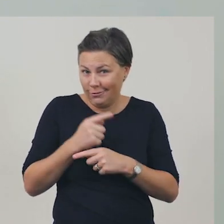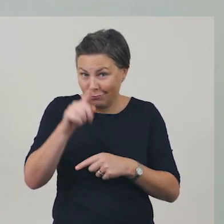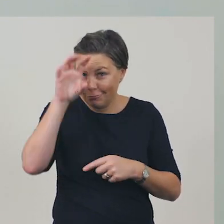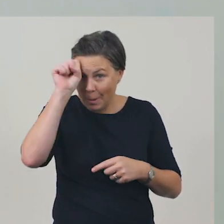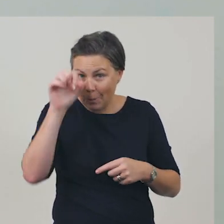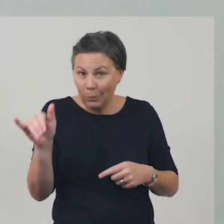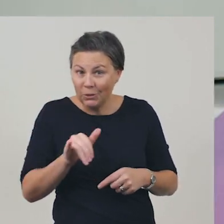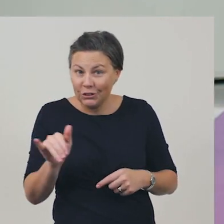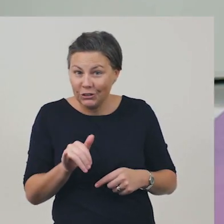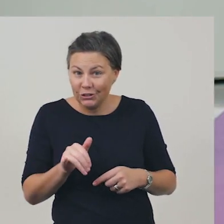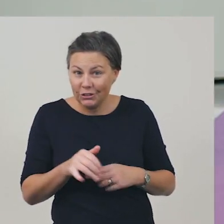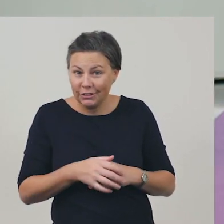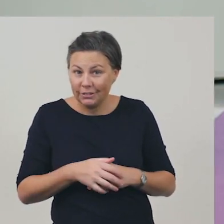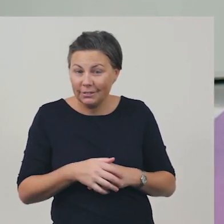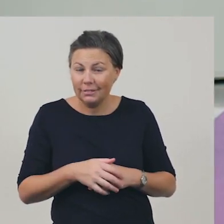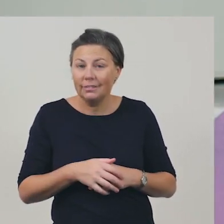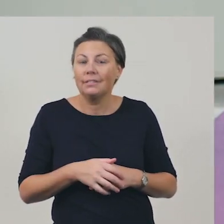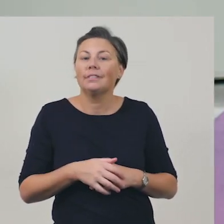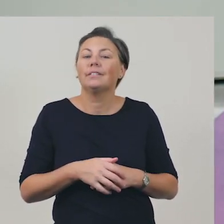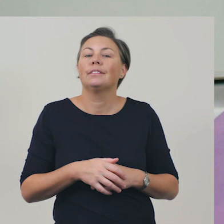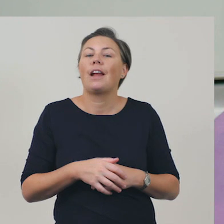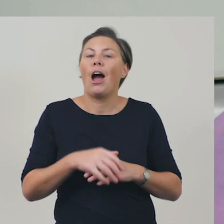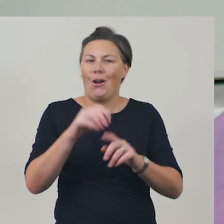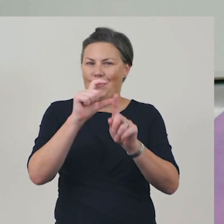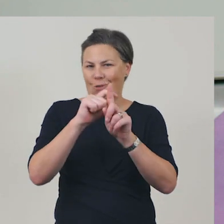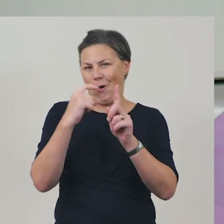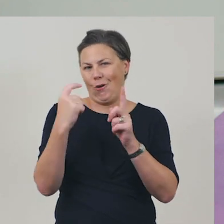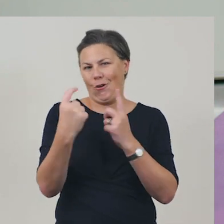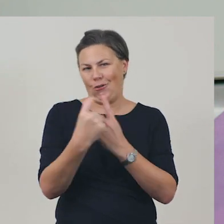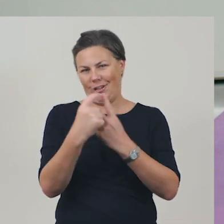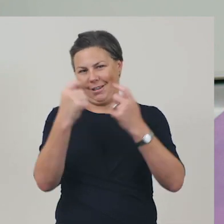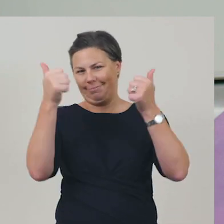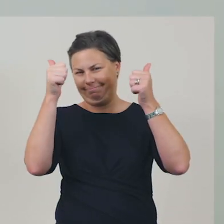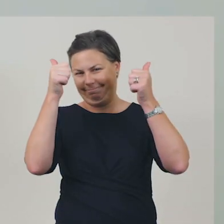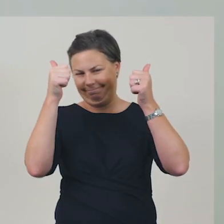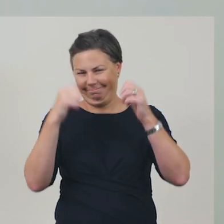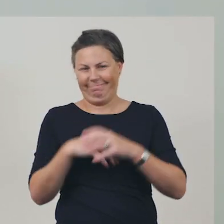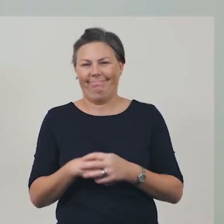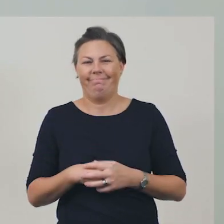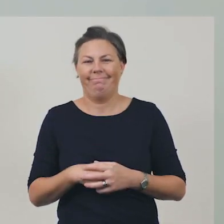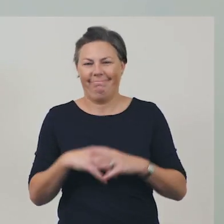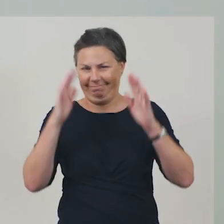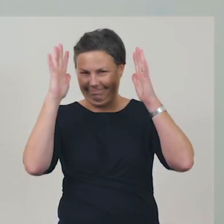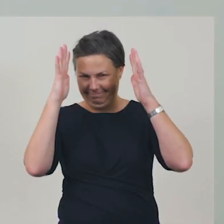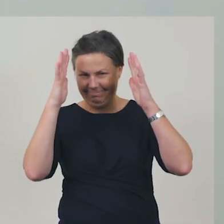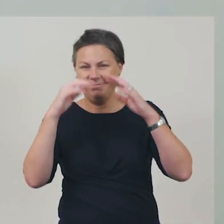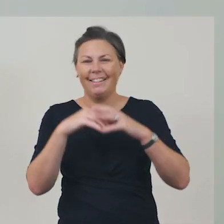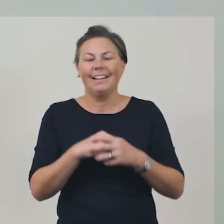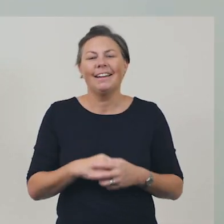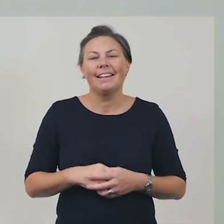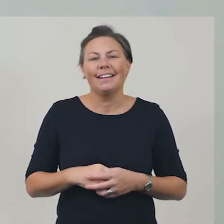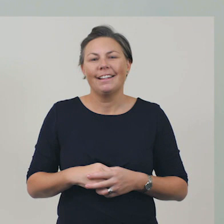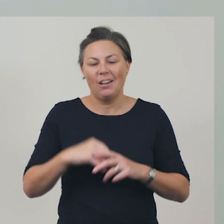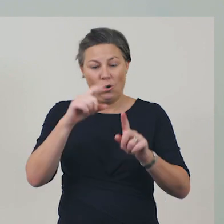is? If you remembered cultural context, well done. I wonder what we could find out about the